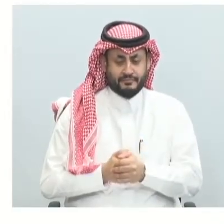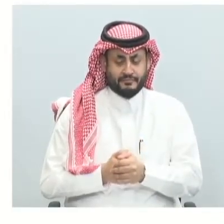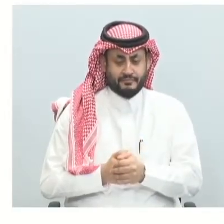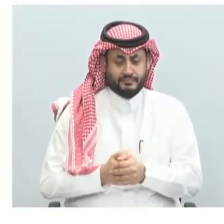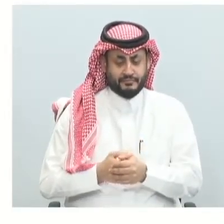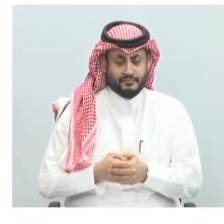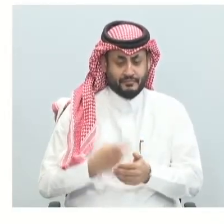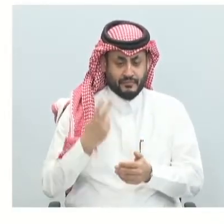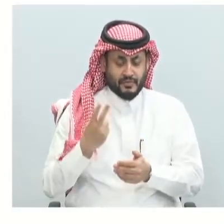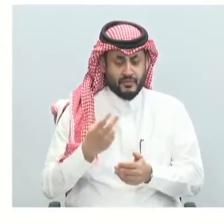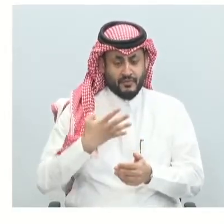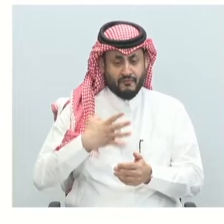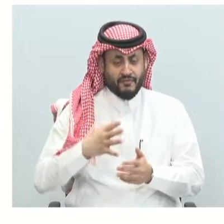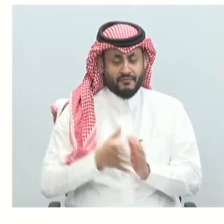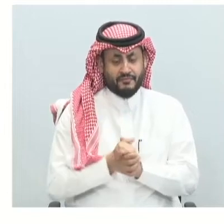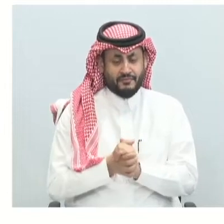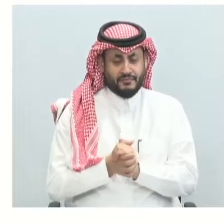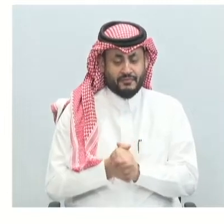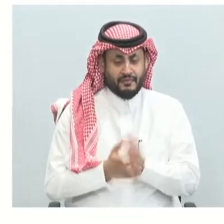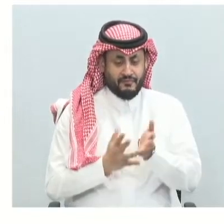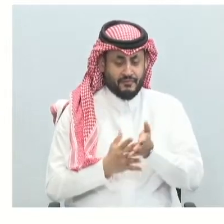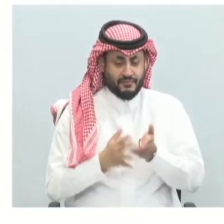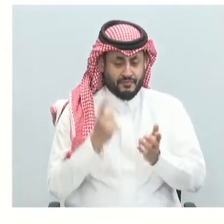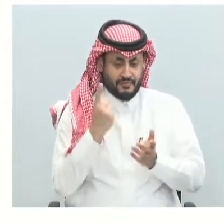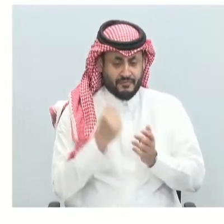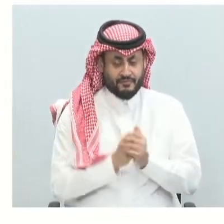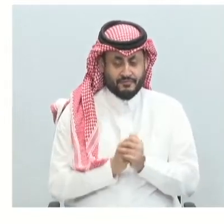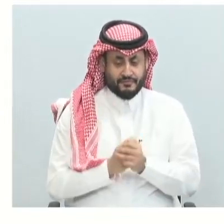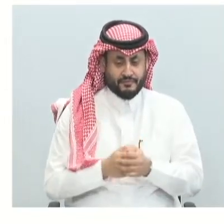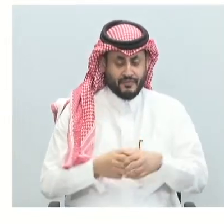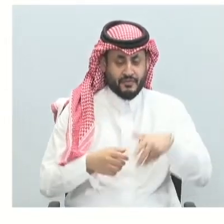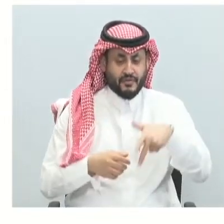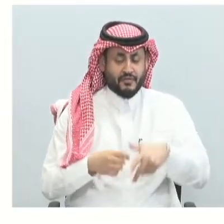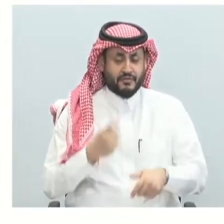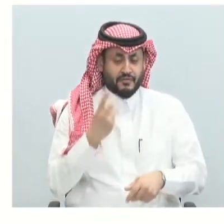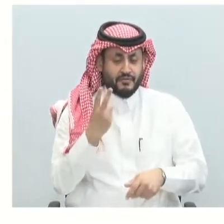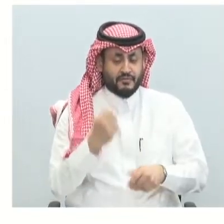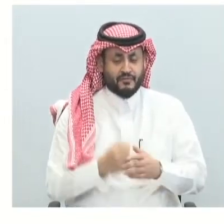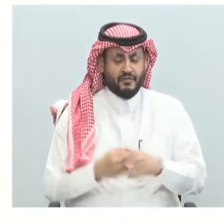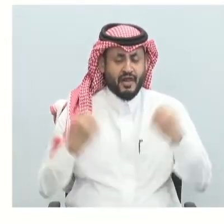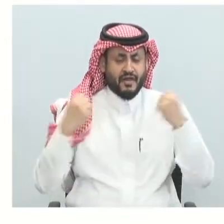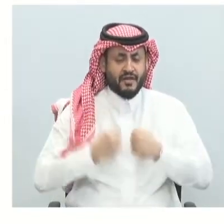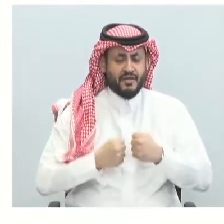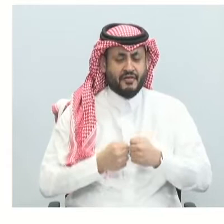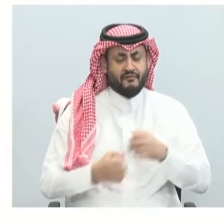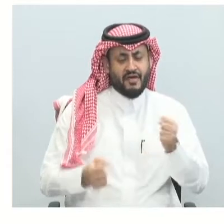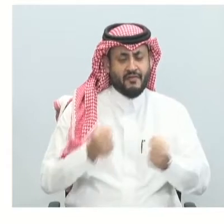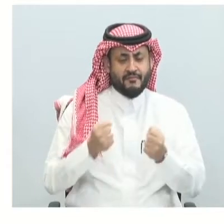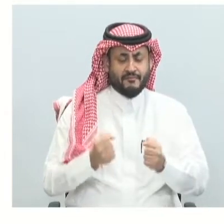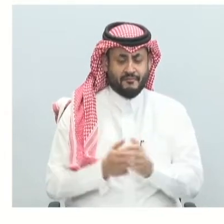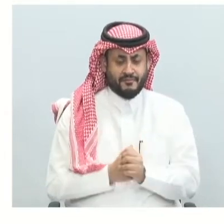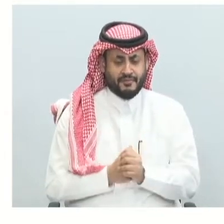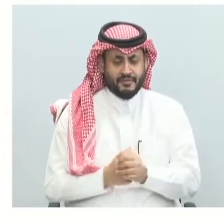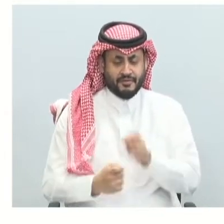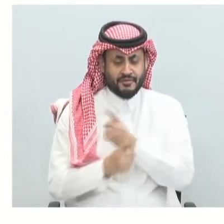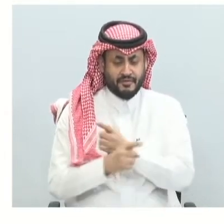the first term and we have our lesson today is Unit 2, Things We Wear, Evaluation. My name is